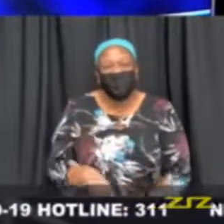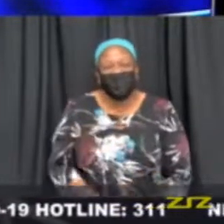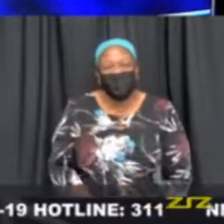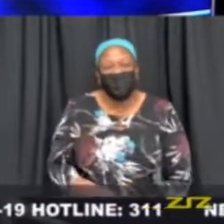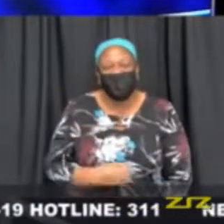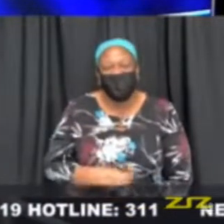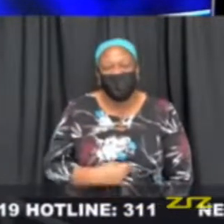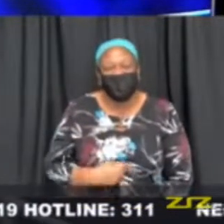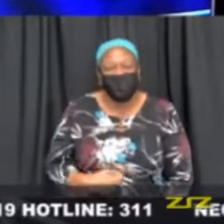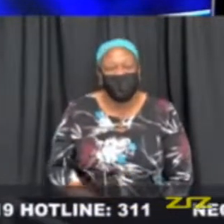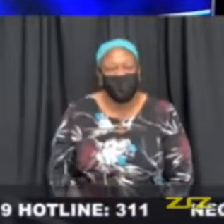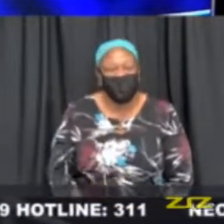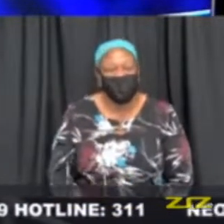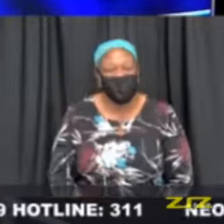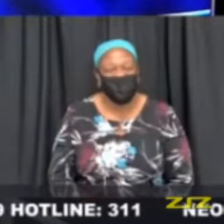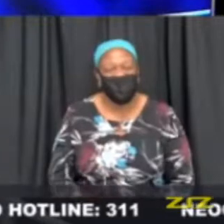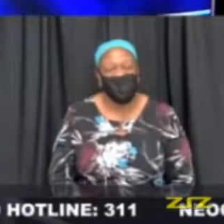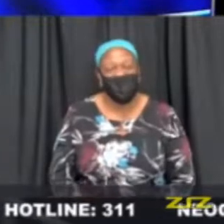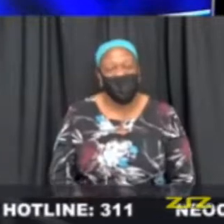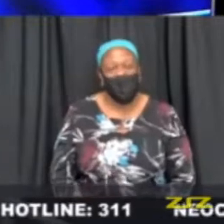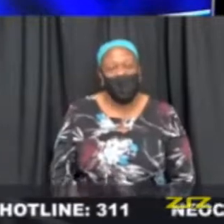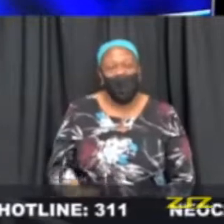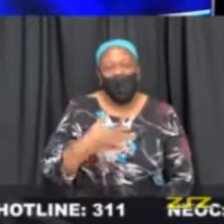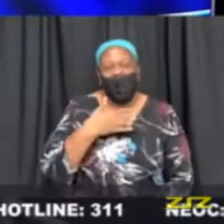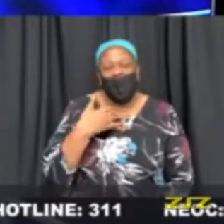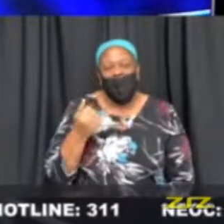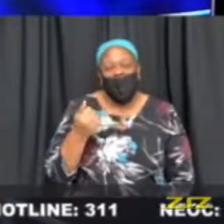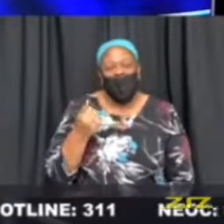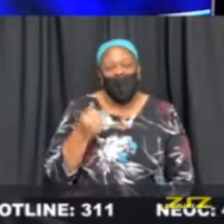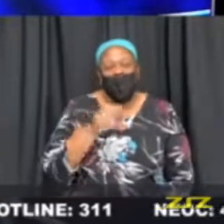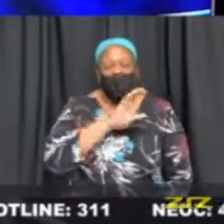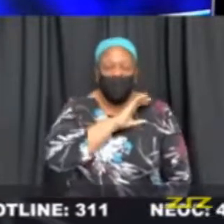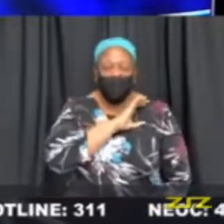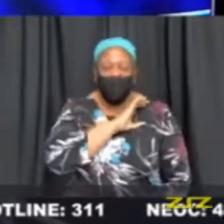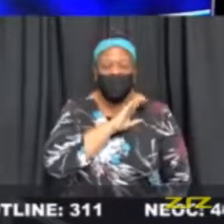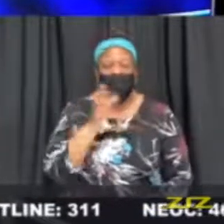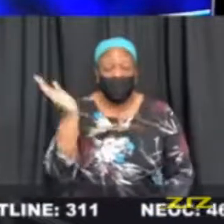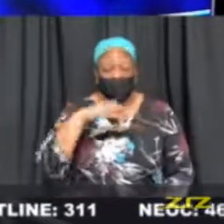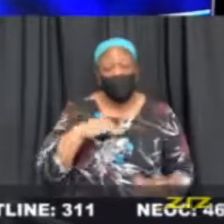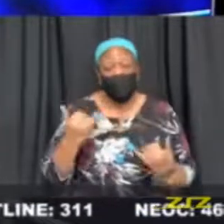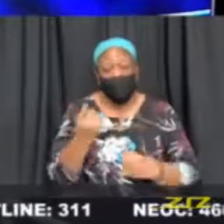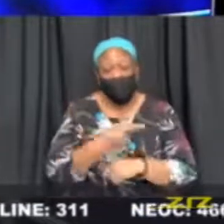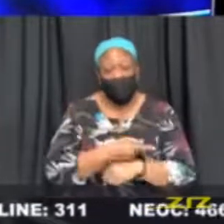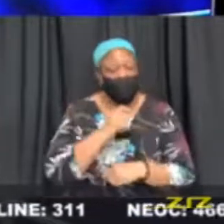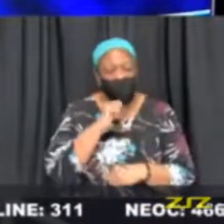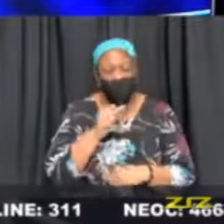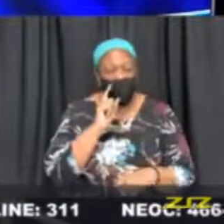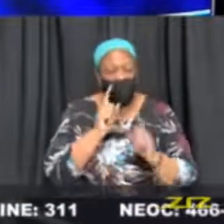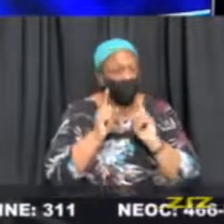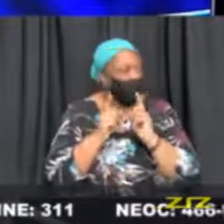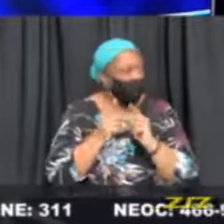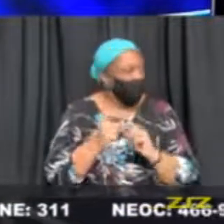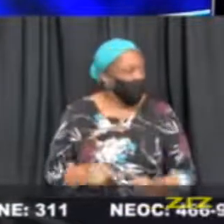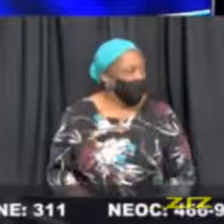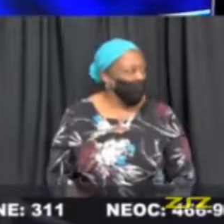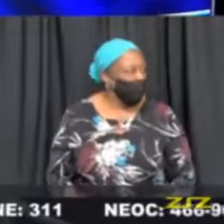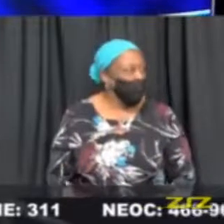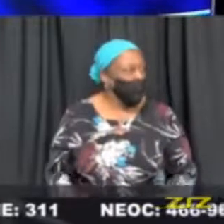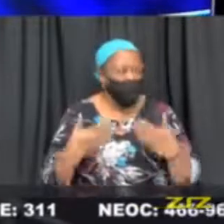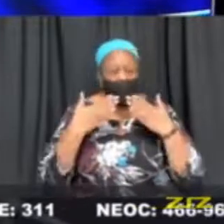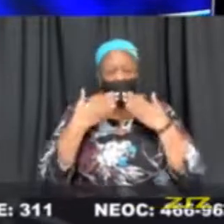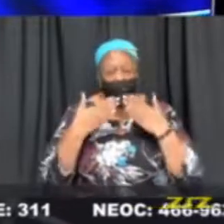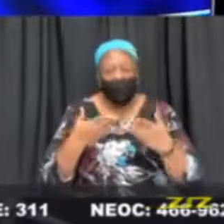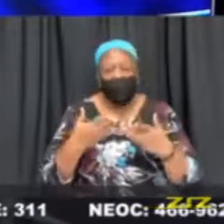ZIZ, and everyone who is partnering with us here at the NEOC. We also